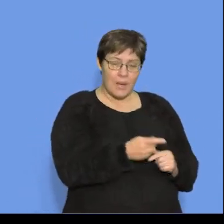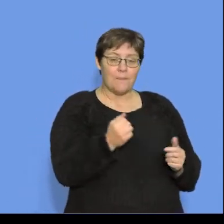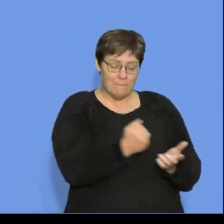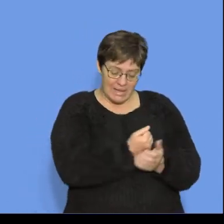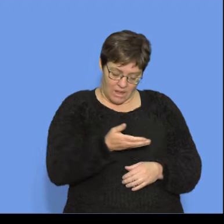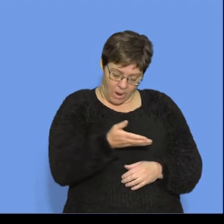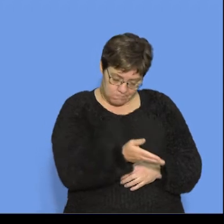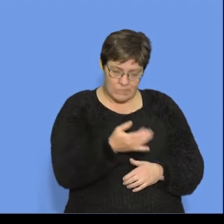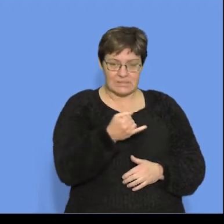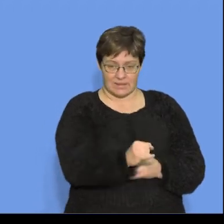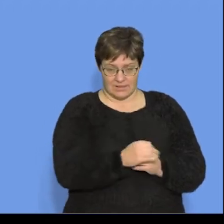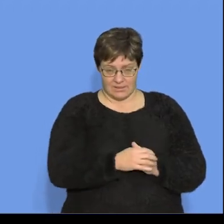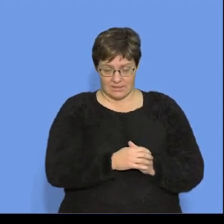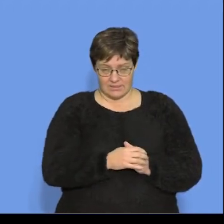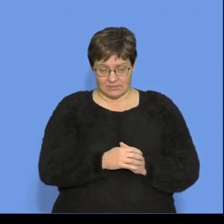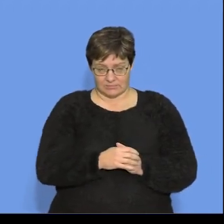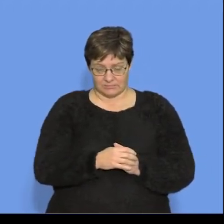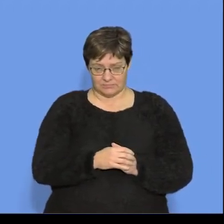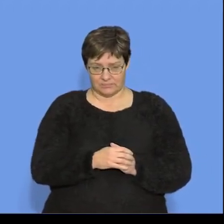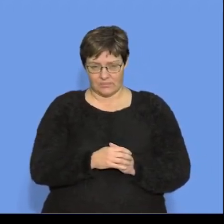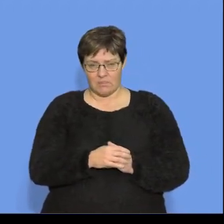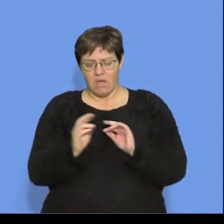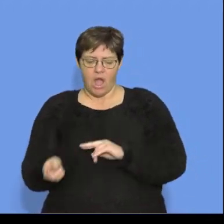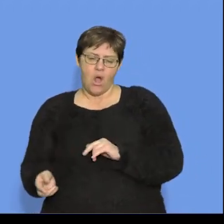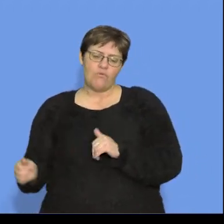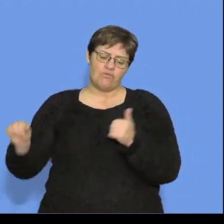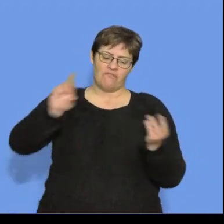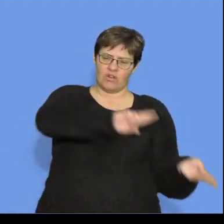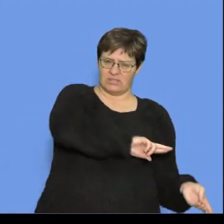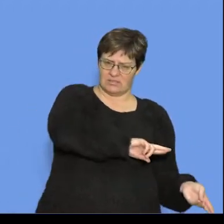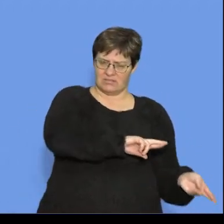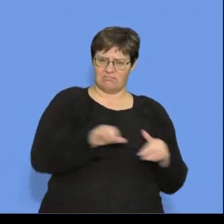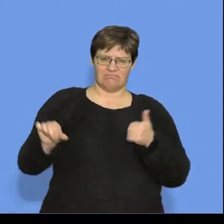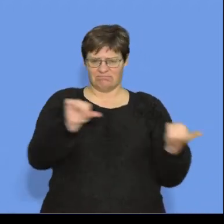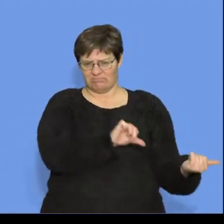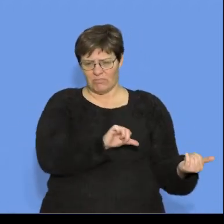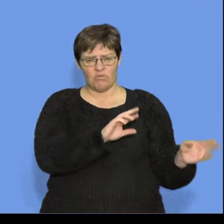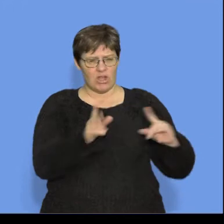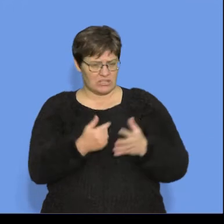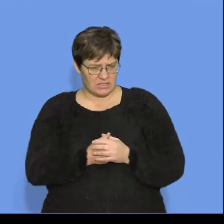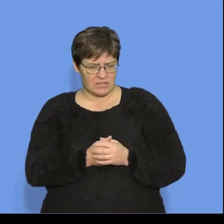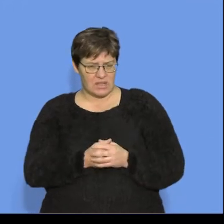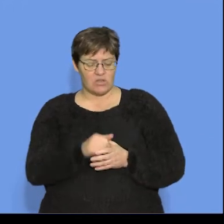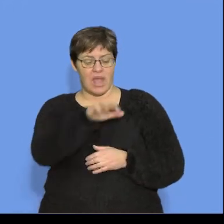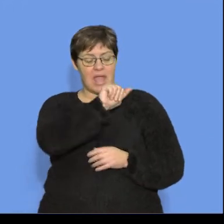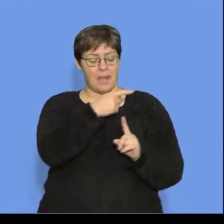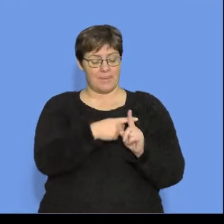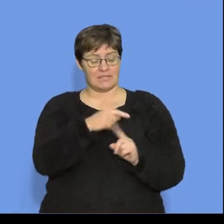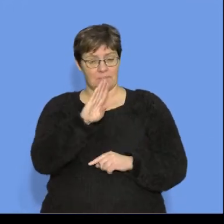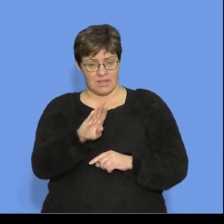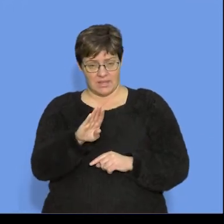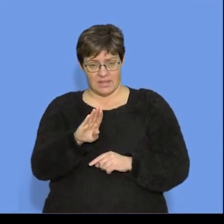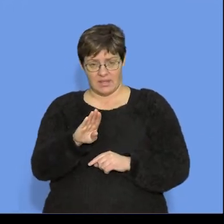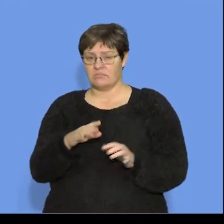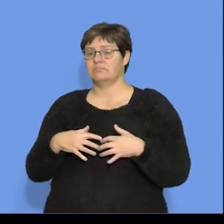still be in the container. Now, what about a reversible reaction? Well, if we say that A plus B